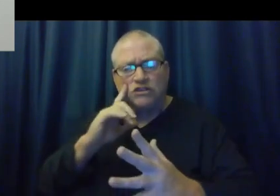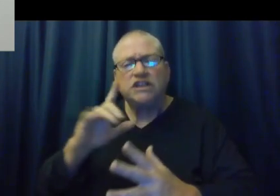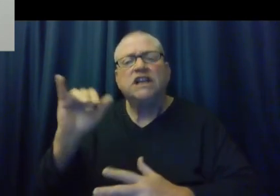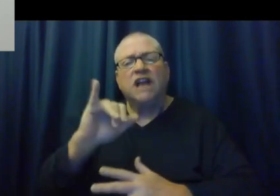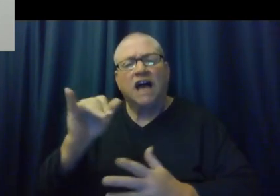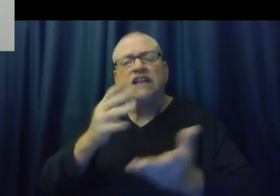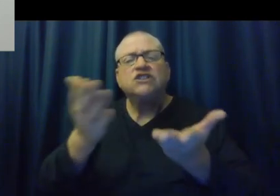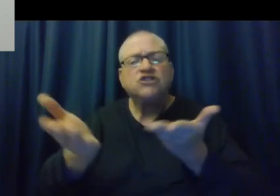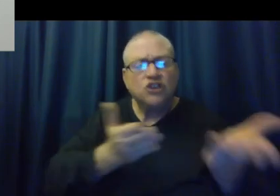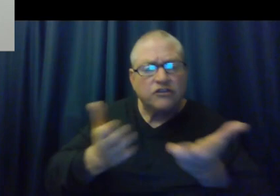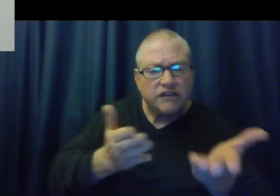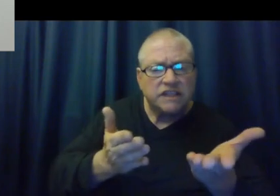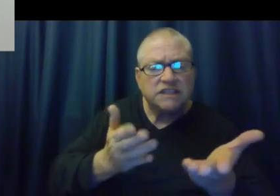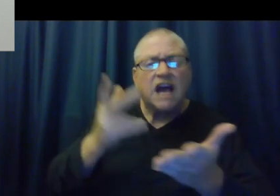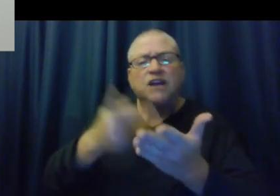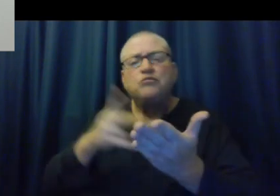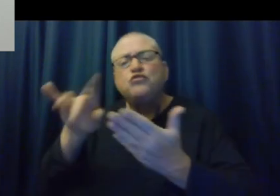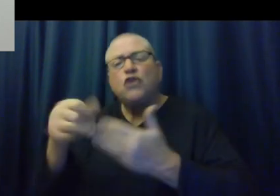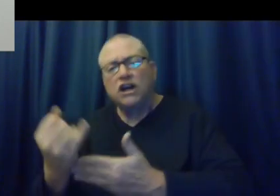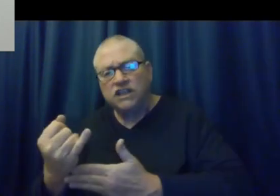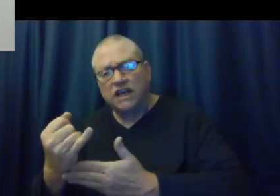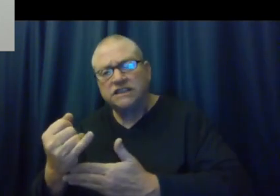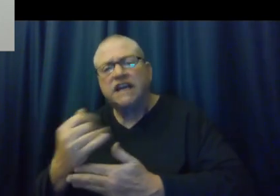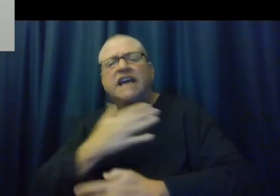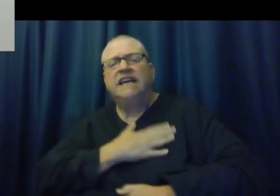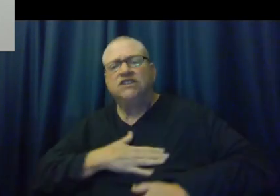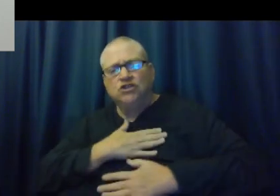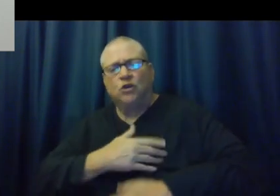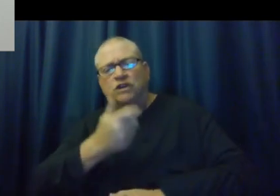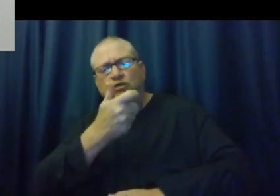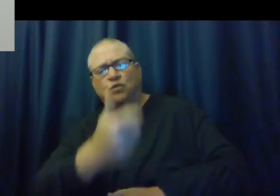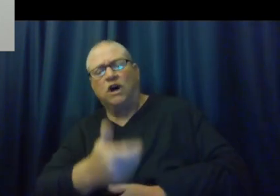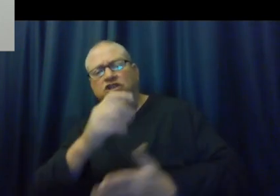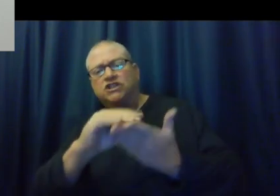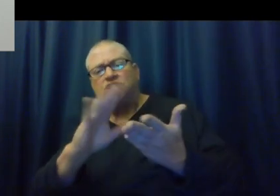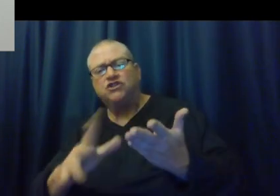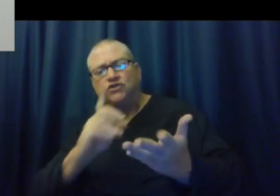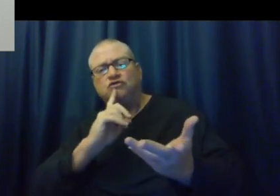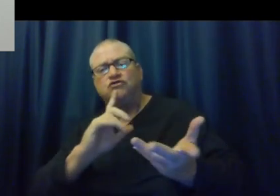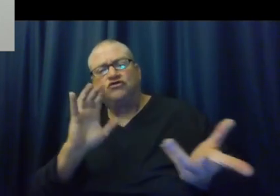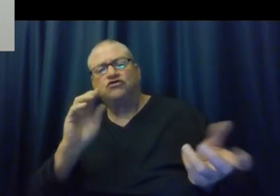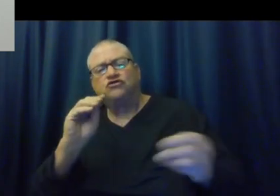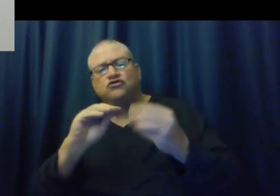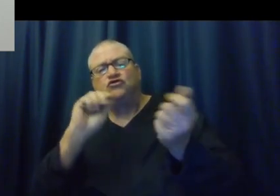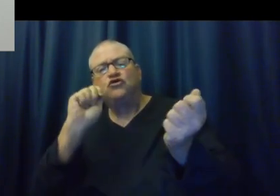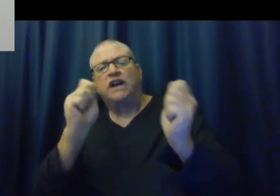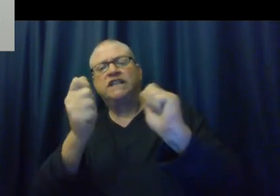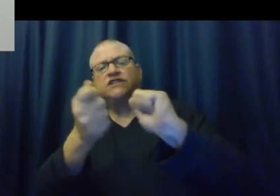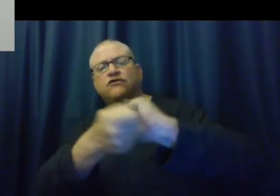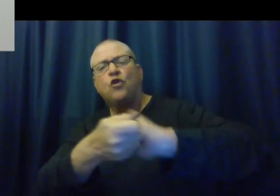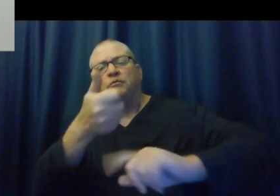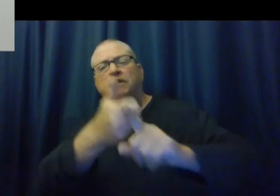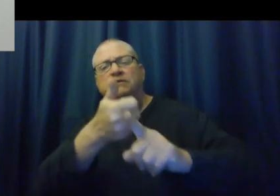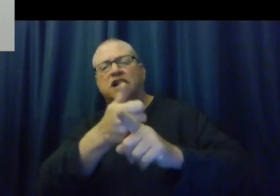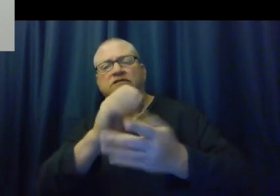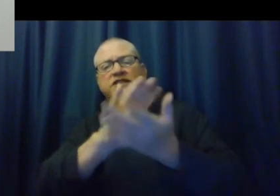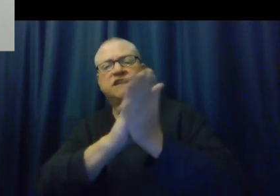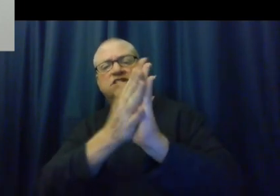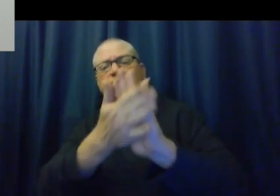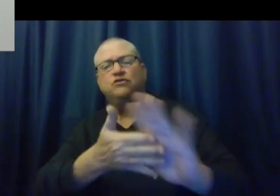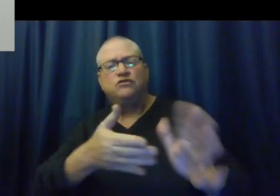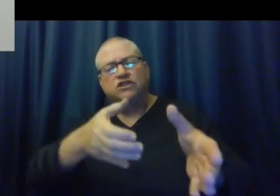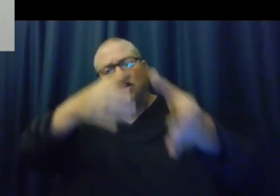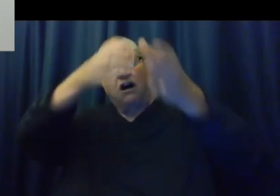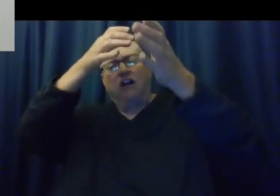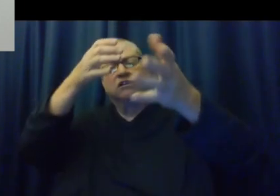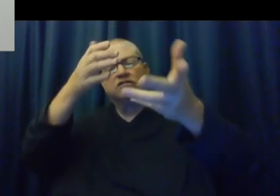as service learning and group projects. He finds tremendous reward in watching inquisitive students transform themselves into